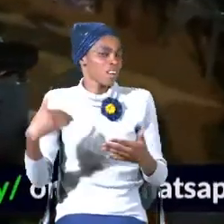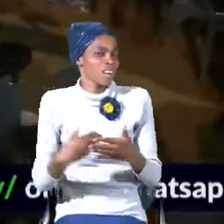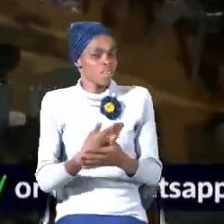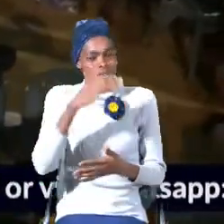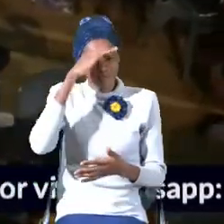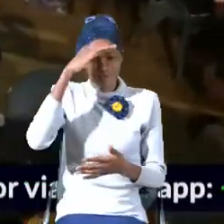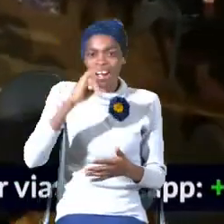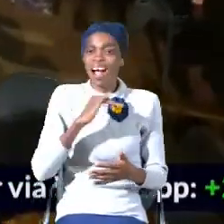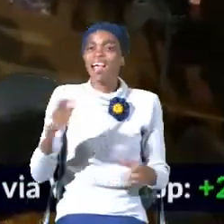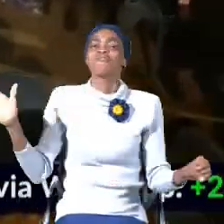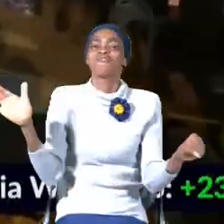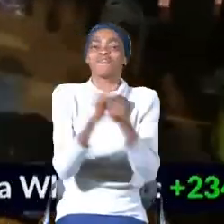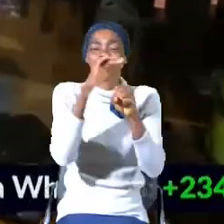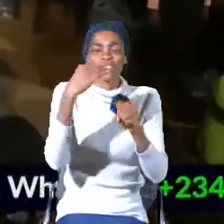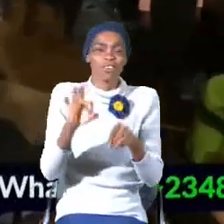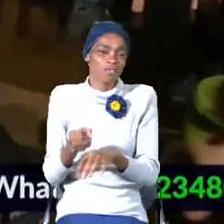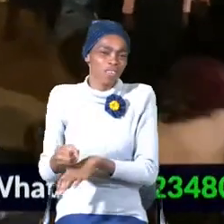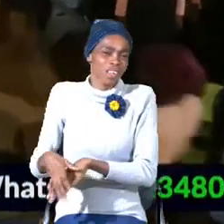of impact.